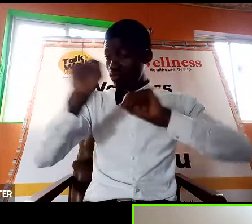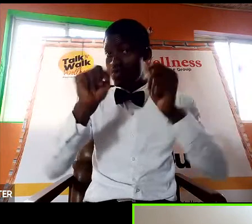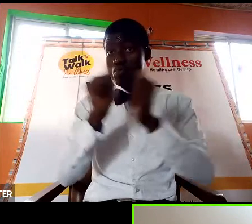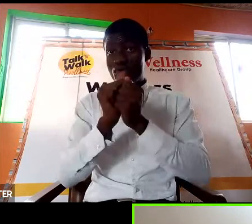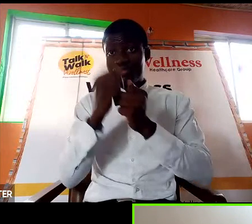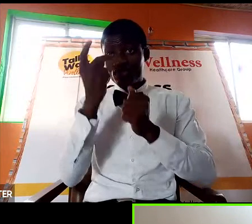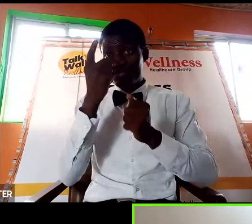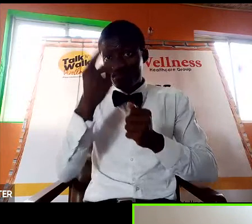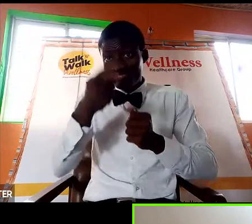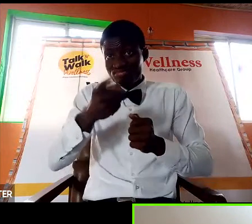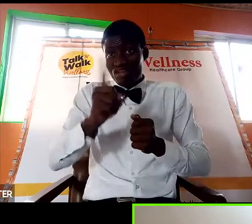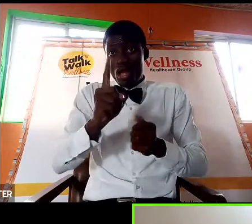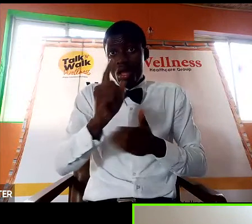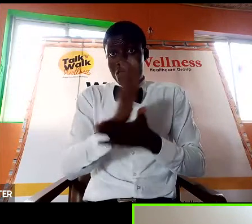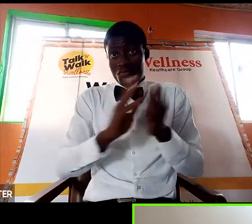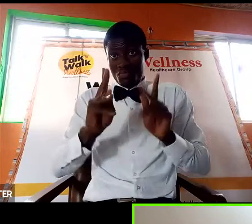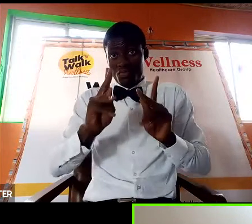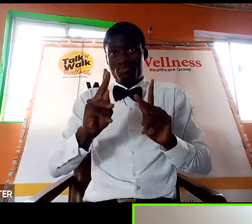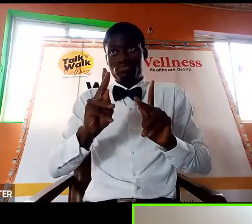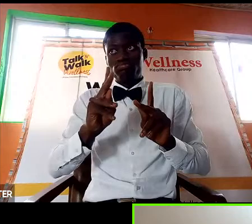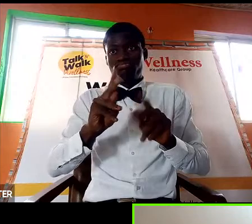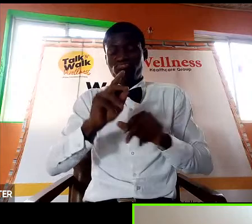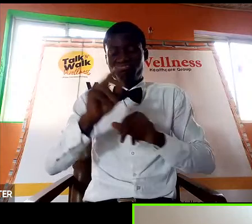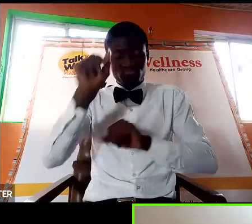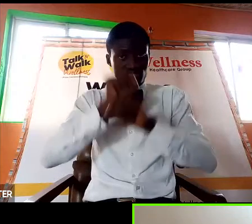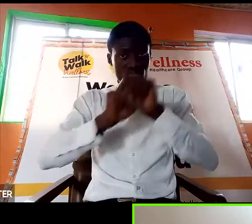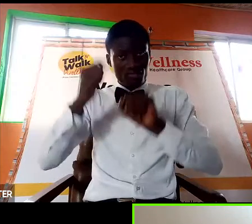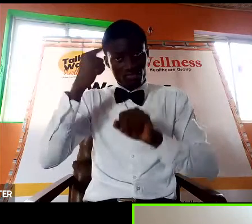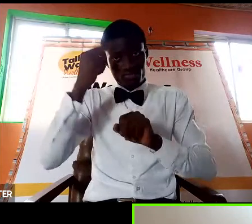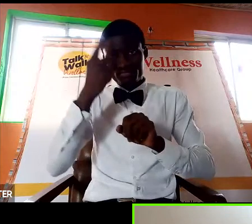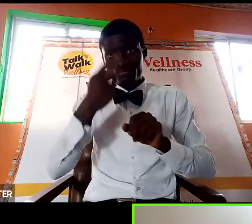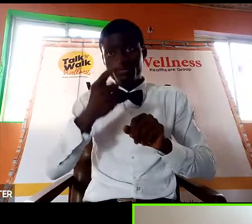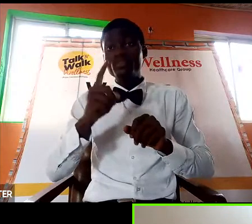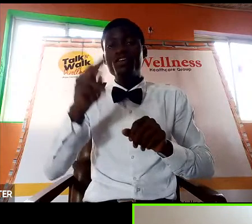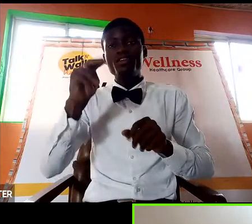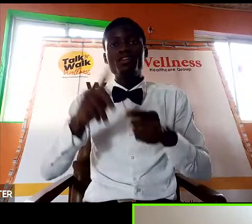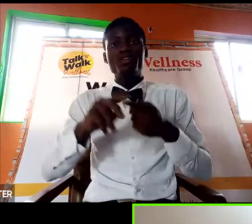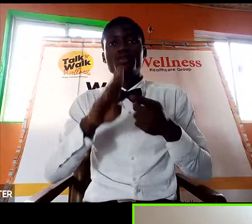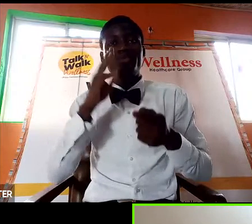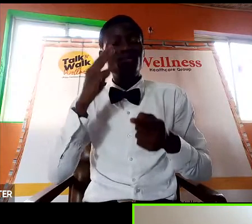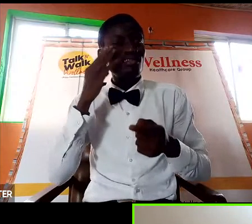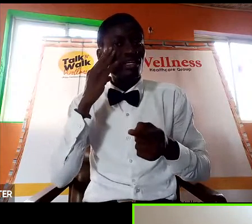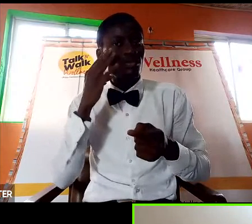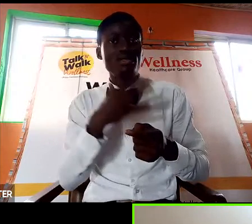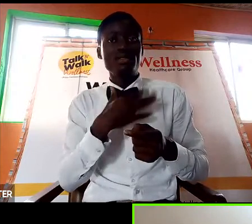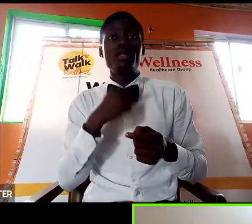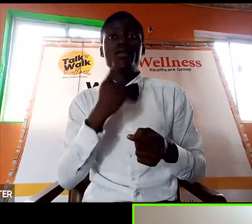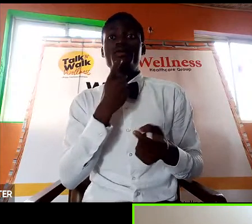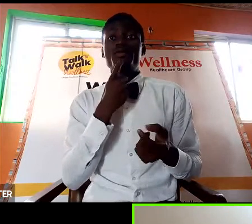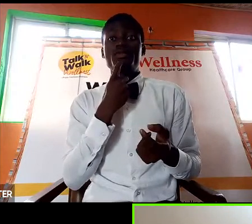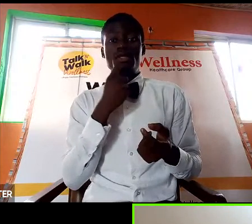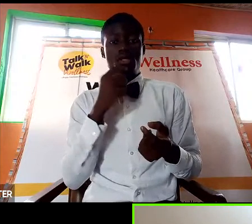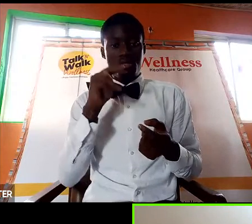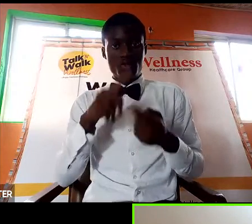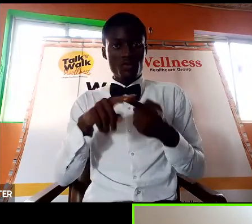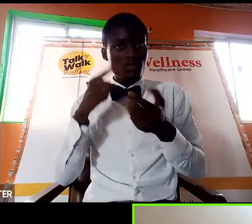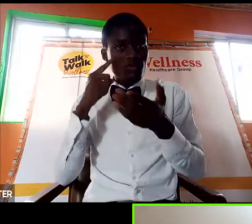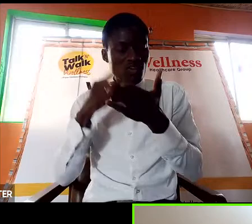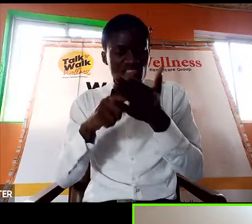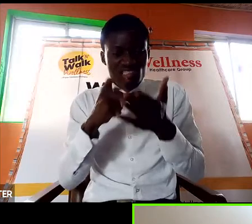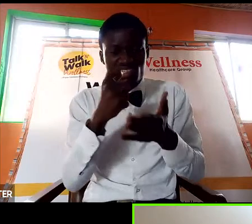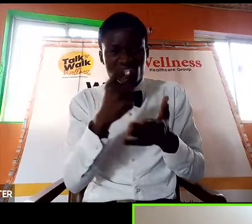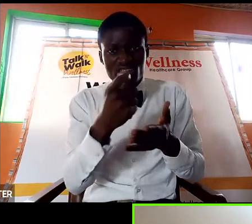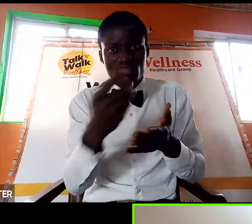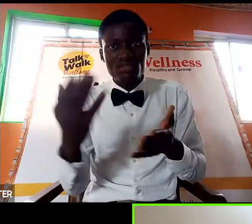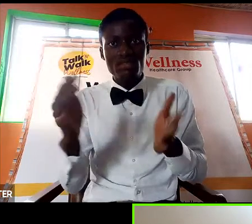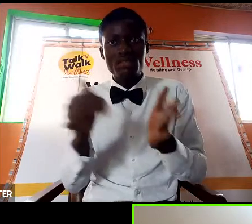is need to be deliberate and be conscious. And then that way you can begin to notice all these little things that can make you to start asking yourself, are we